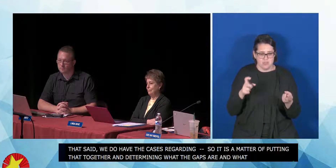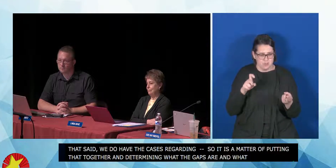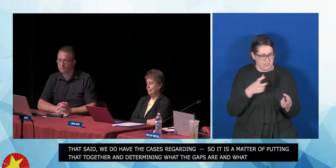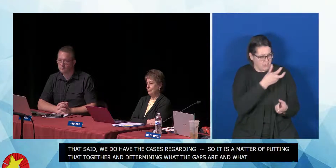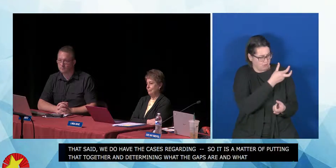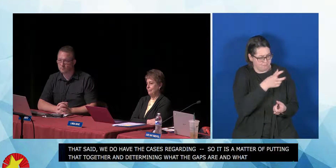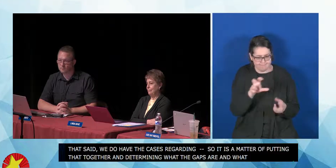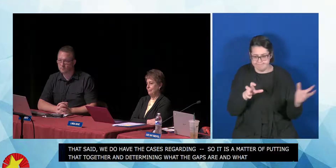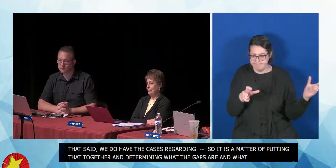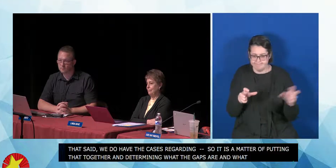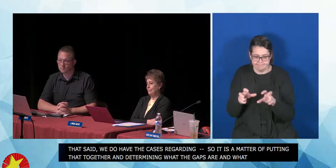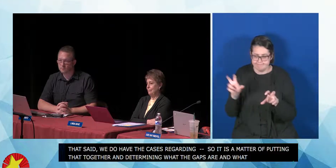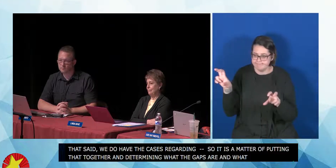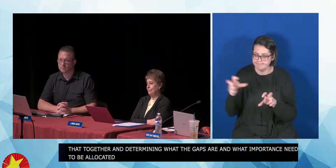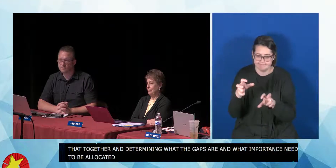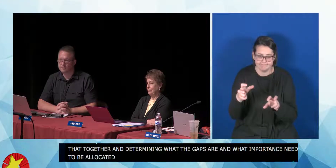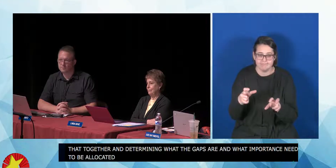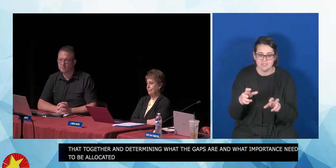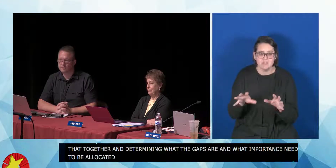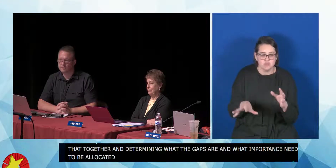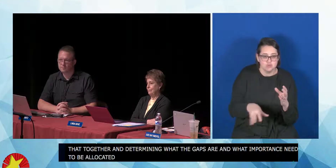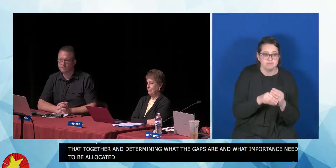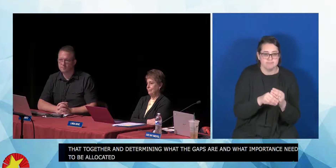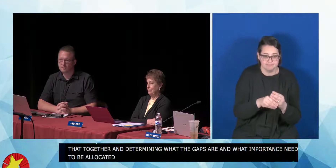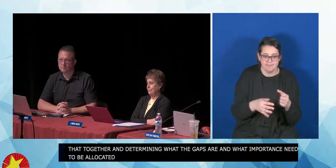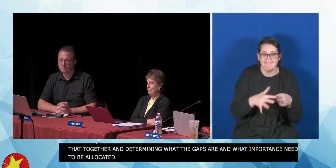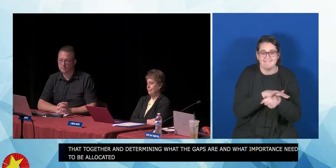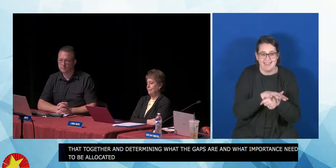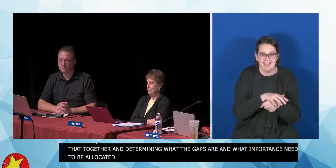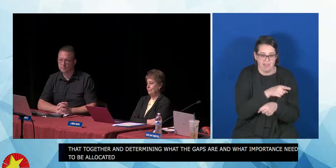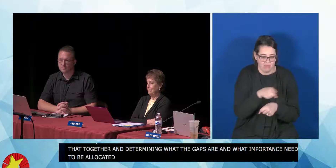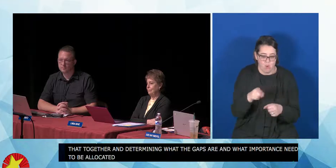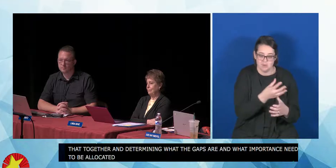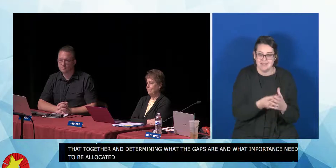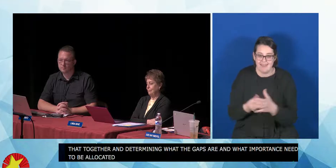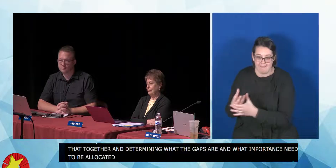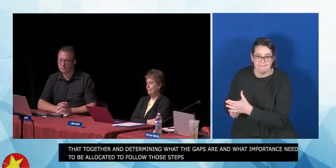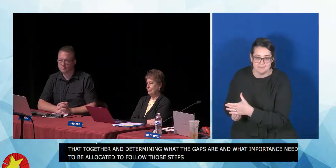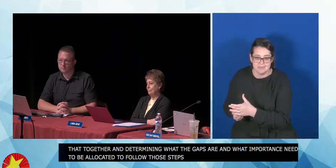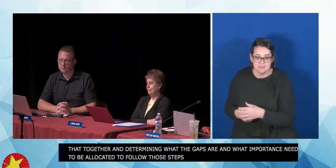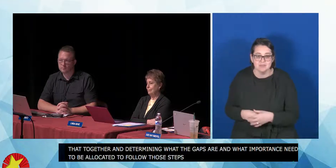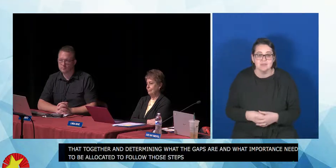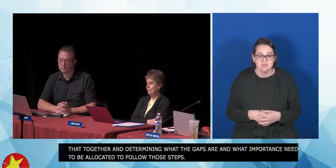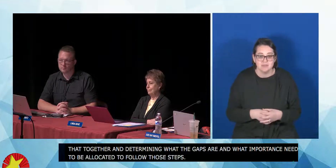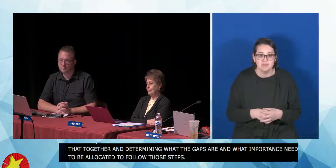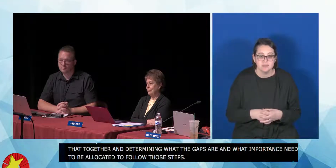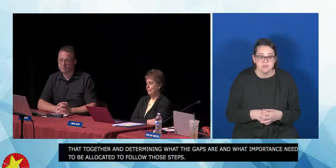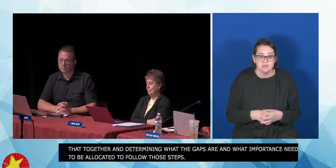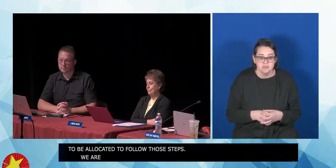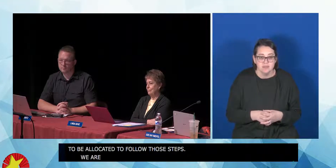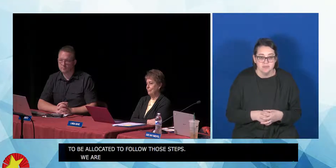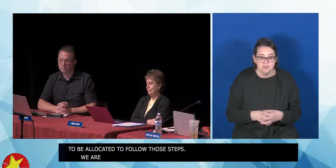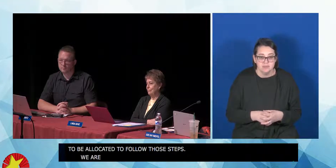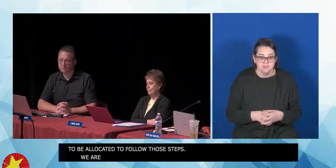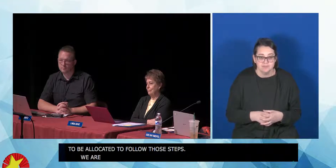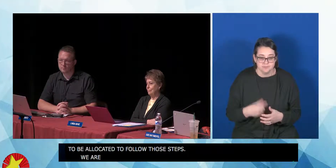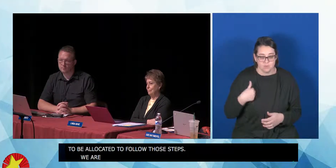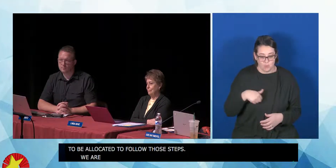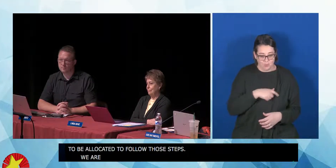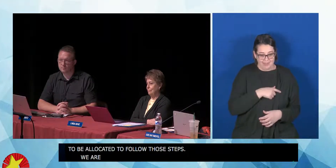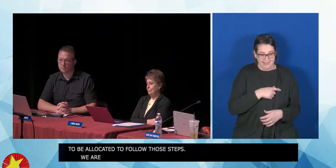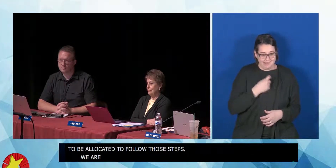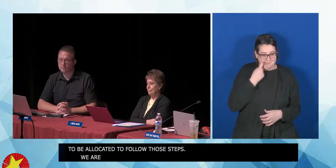reallocated to fill in those gaps. We are just on the front end of doing